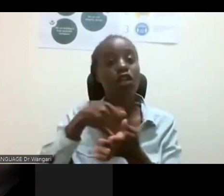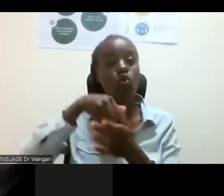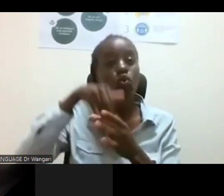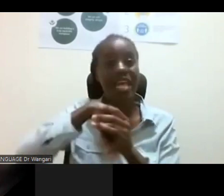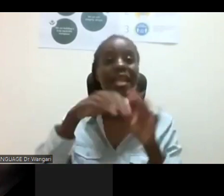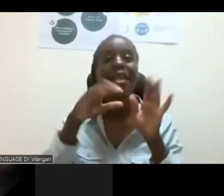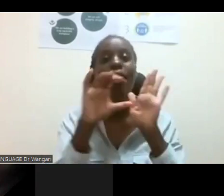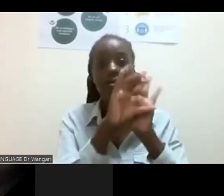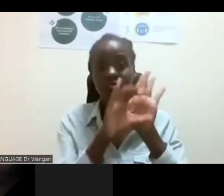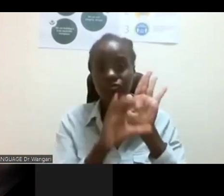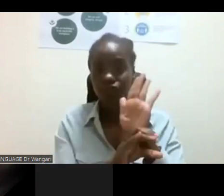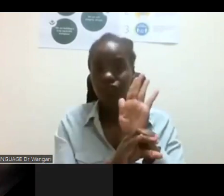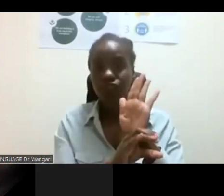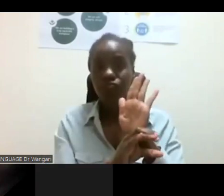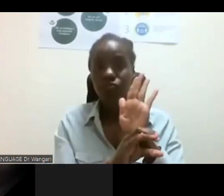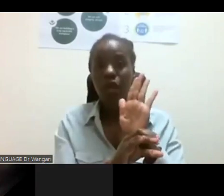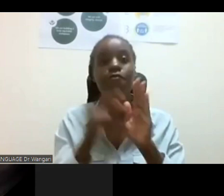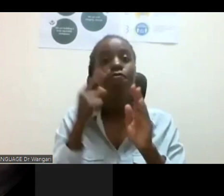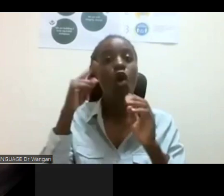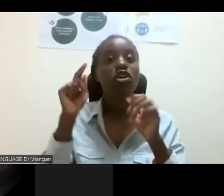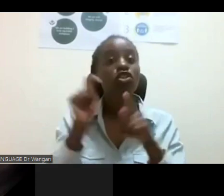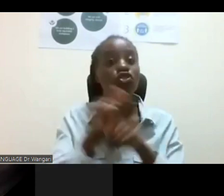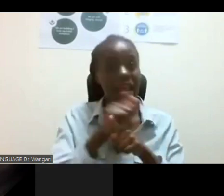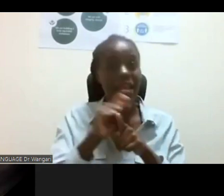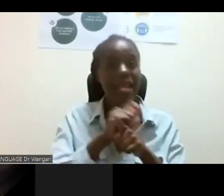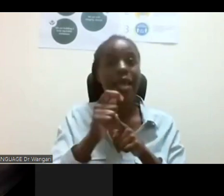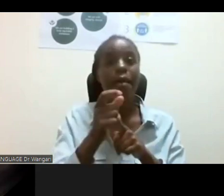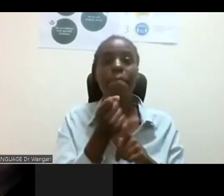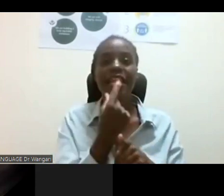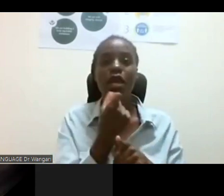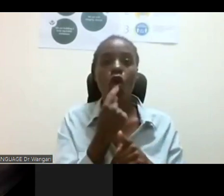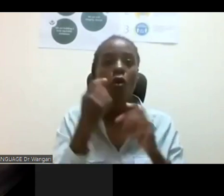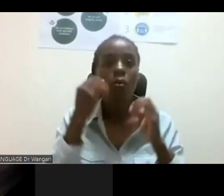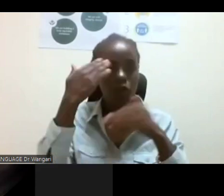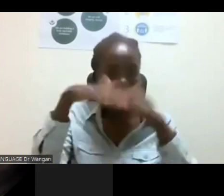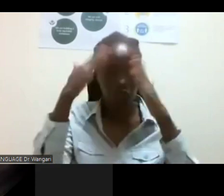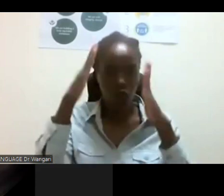the models which will be produced by the medical part.